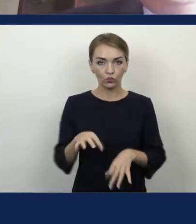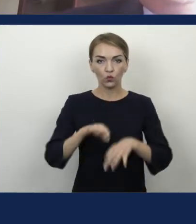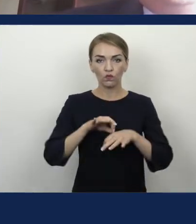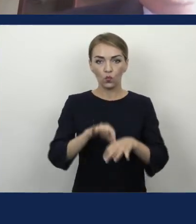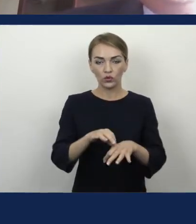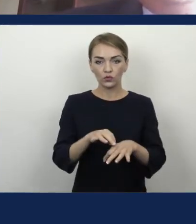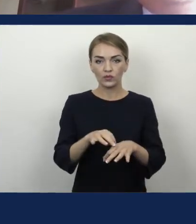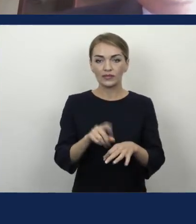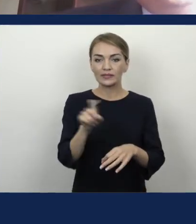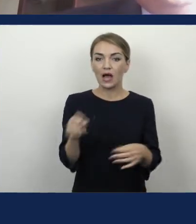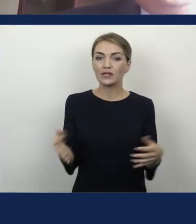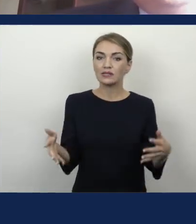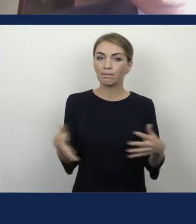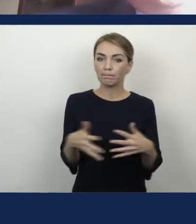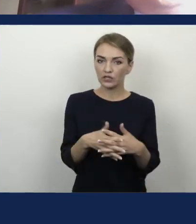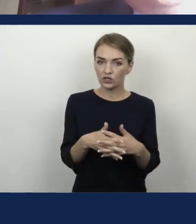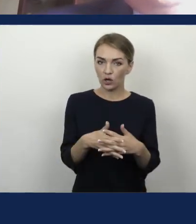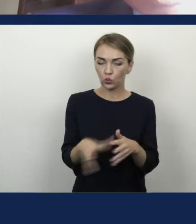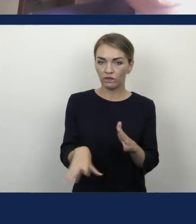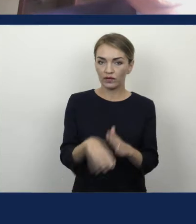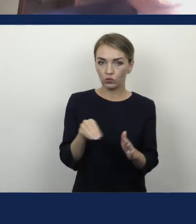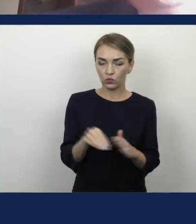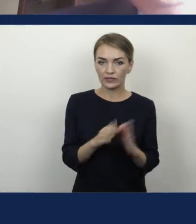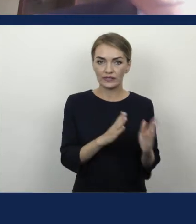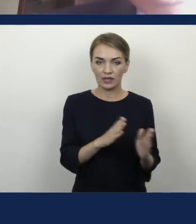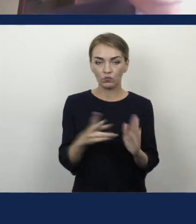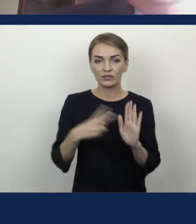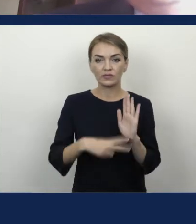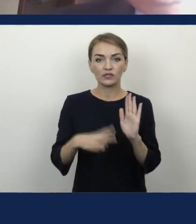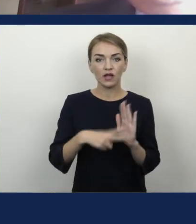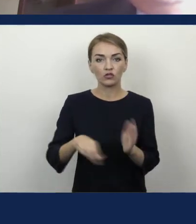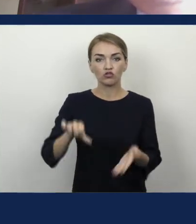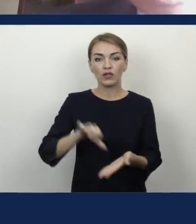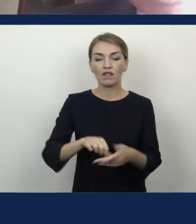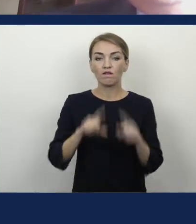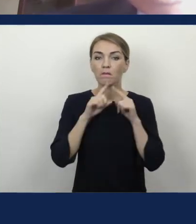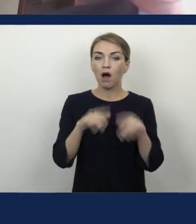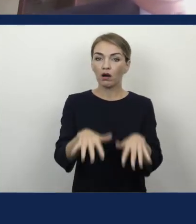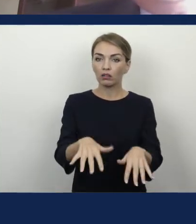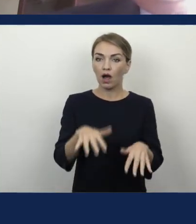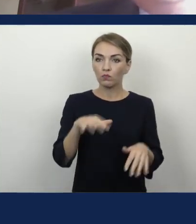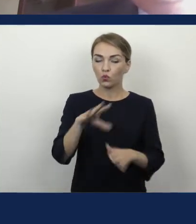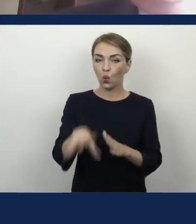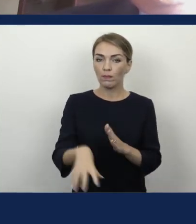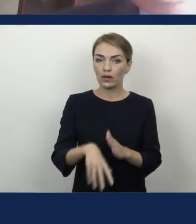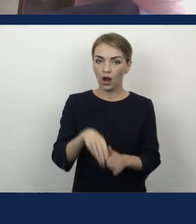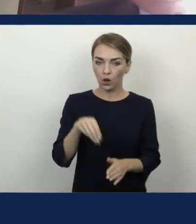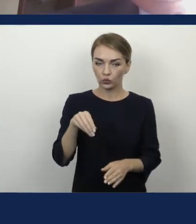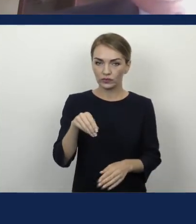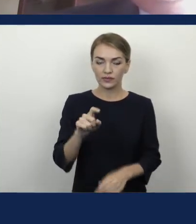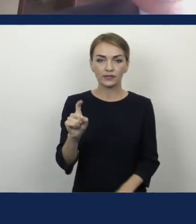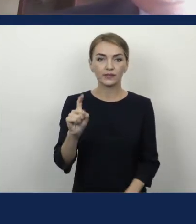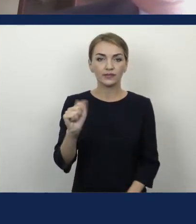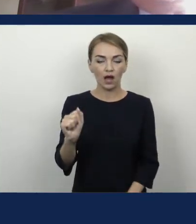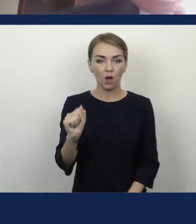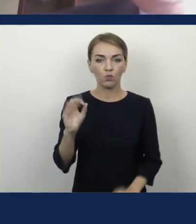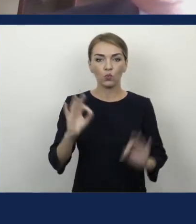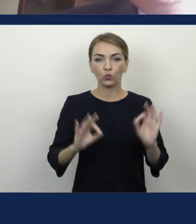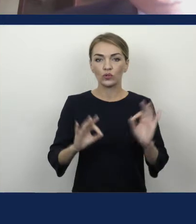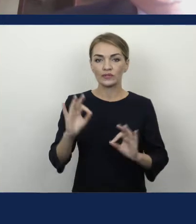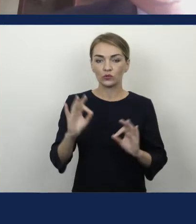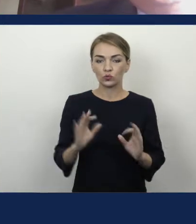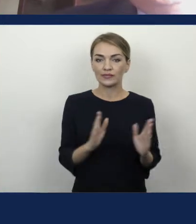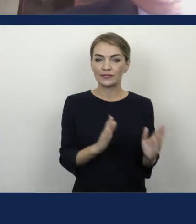70 members of the parliament are elected under a party list-based